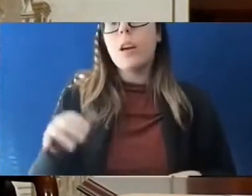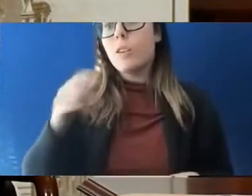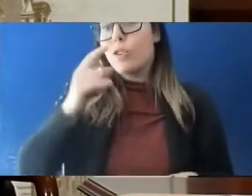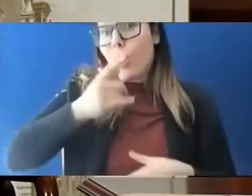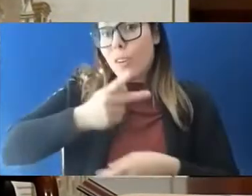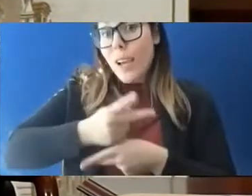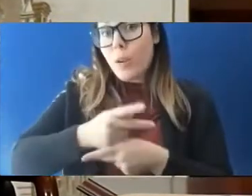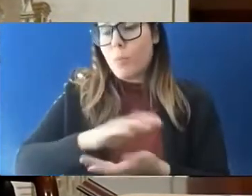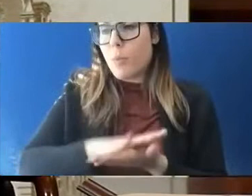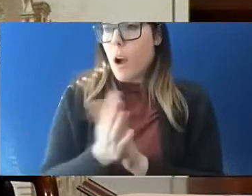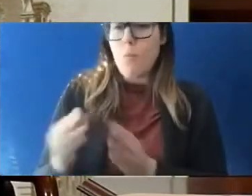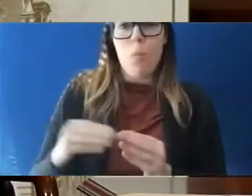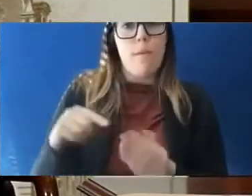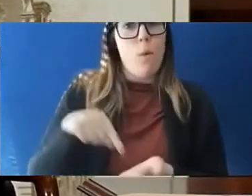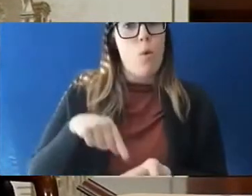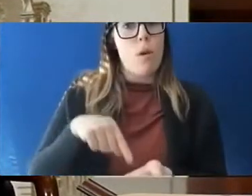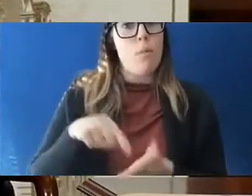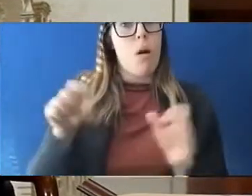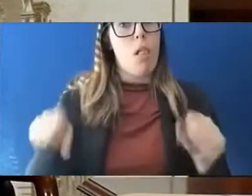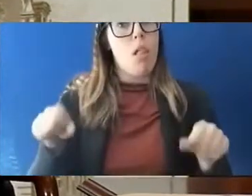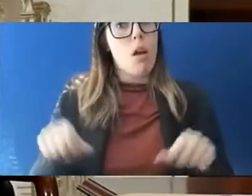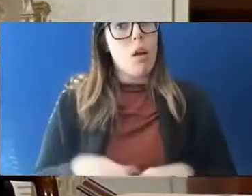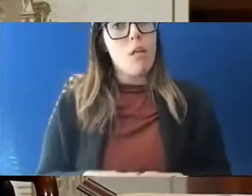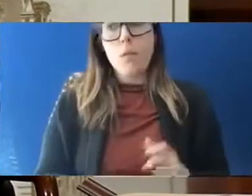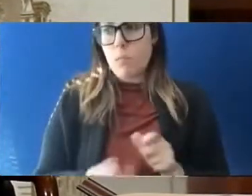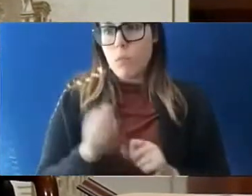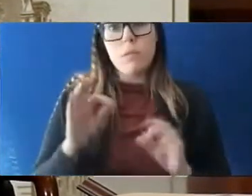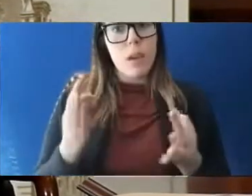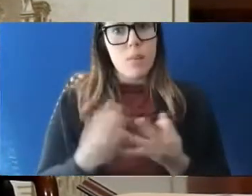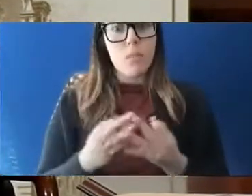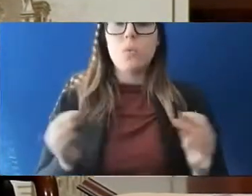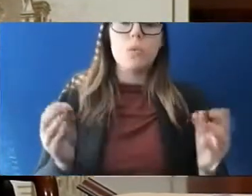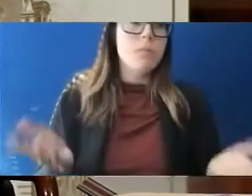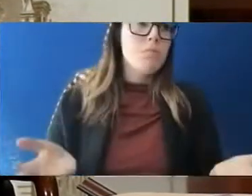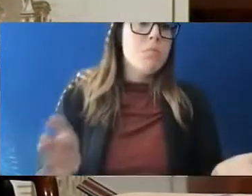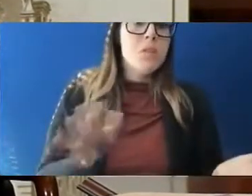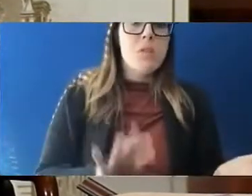become affordable for most families, no more than